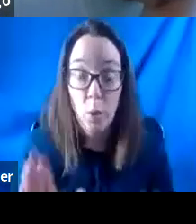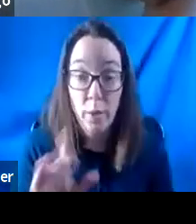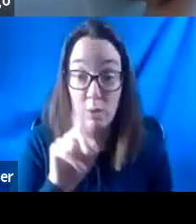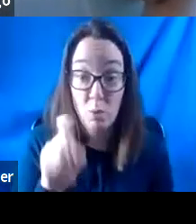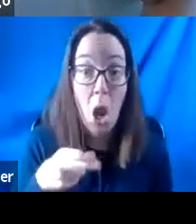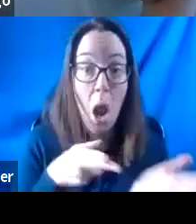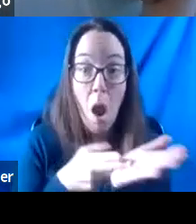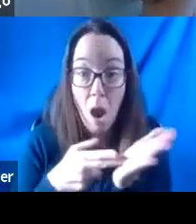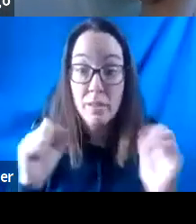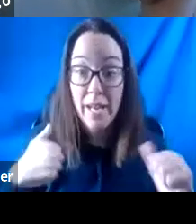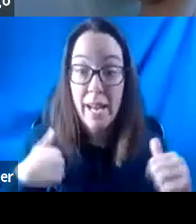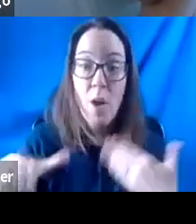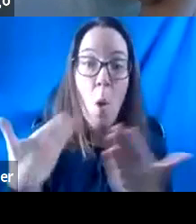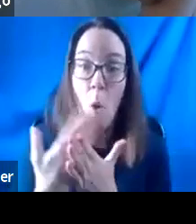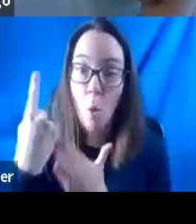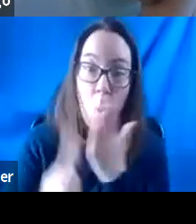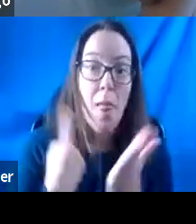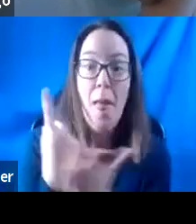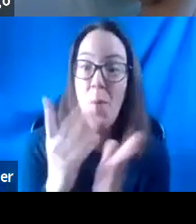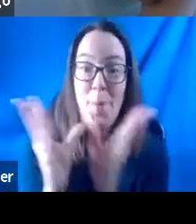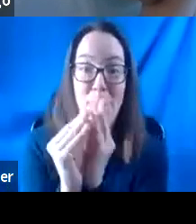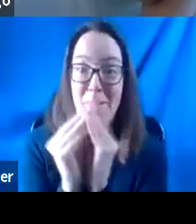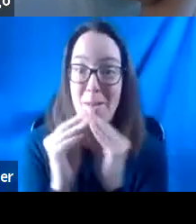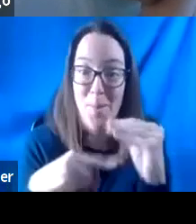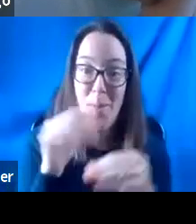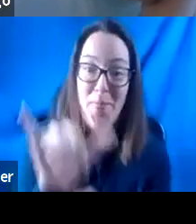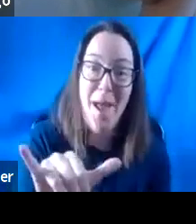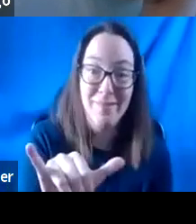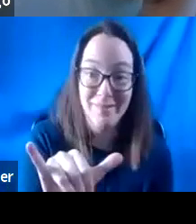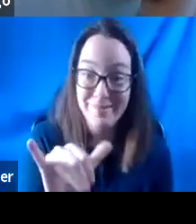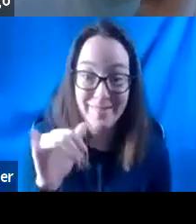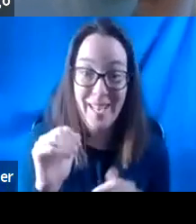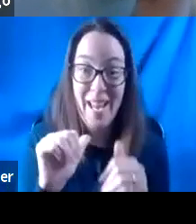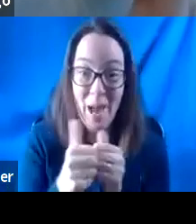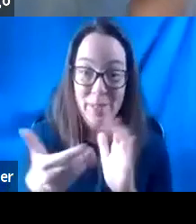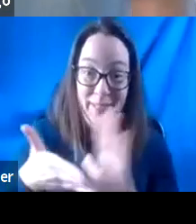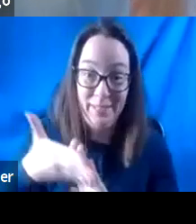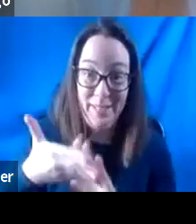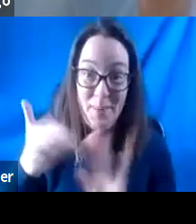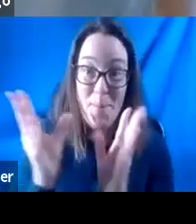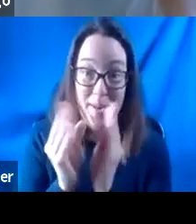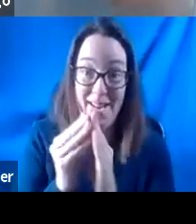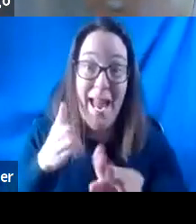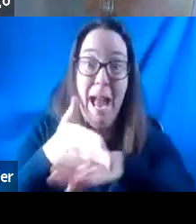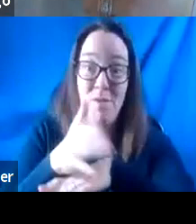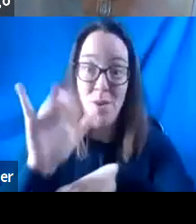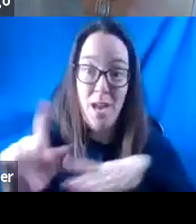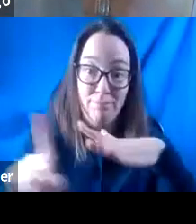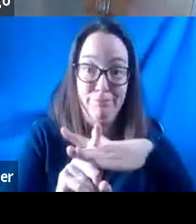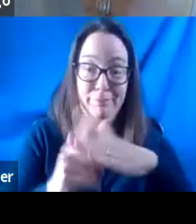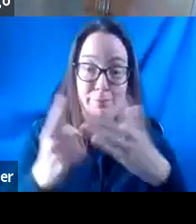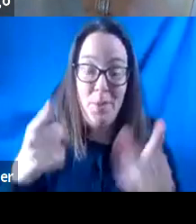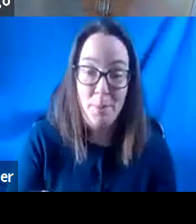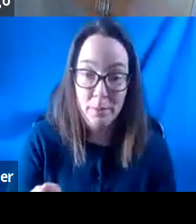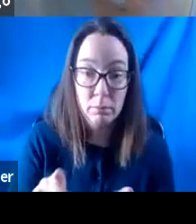whole session on this, Karen, about how to facilitate meetings when this kind of a thing arises. I've been in, I can't tell you how